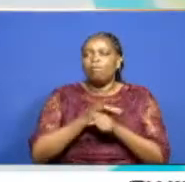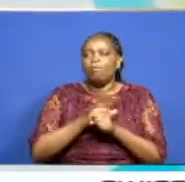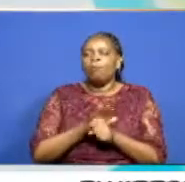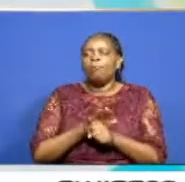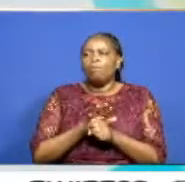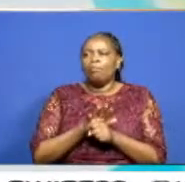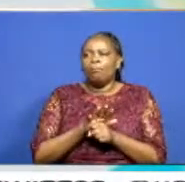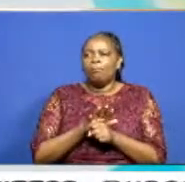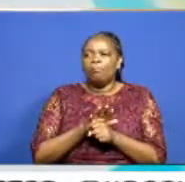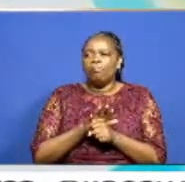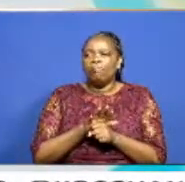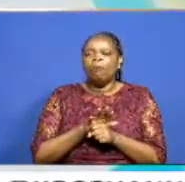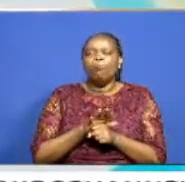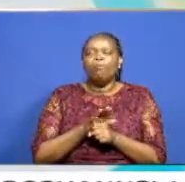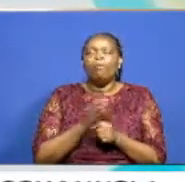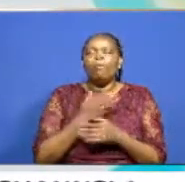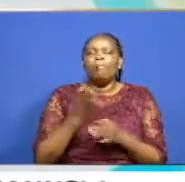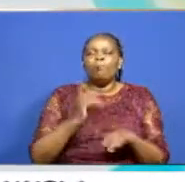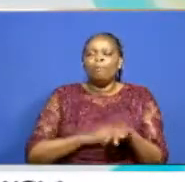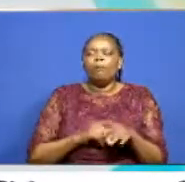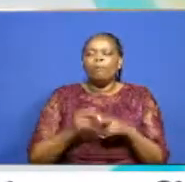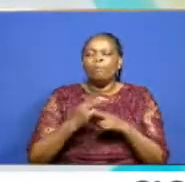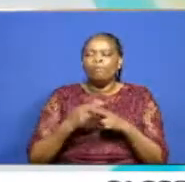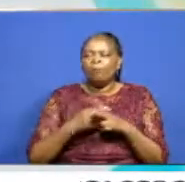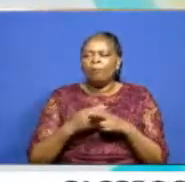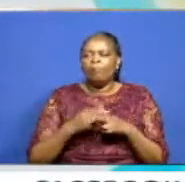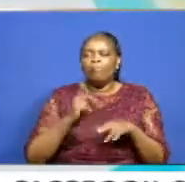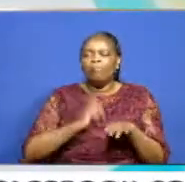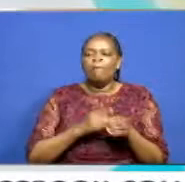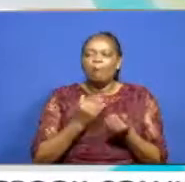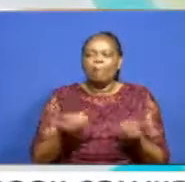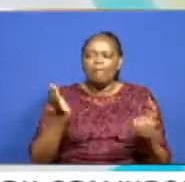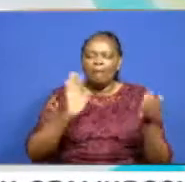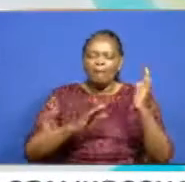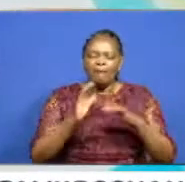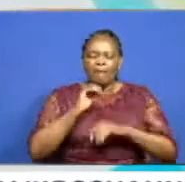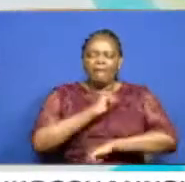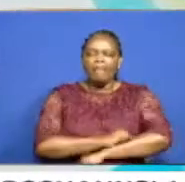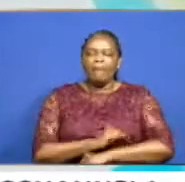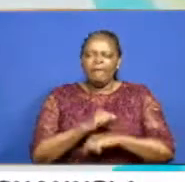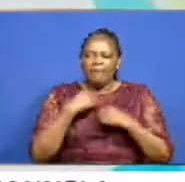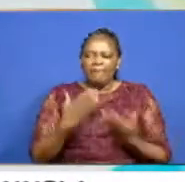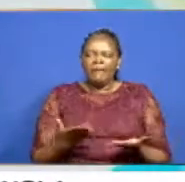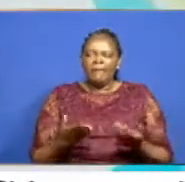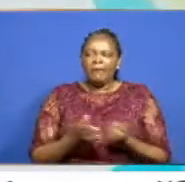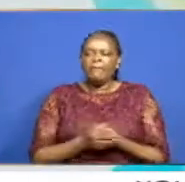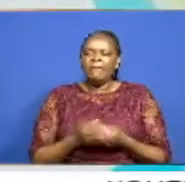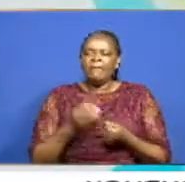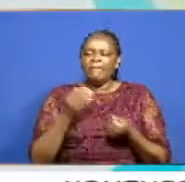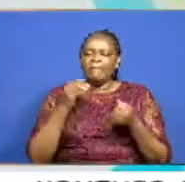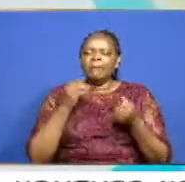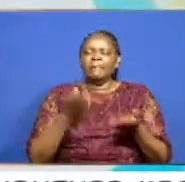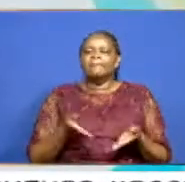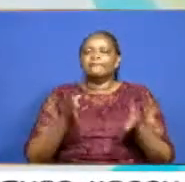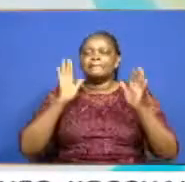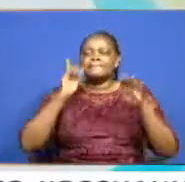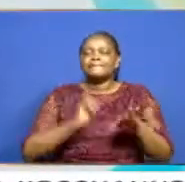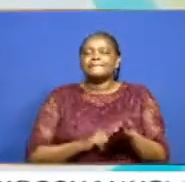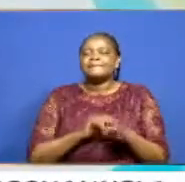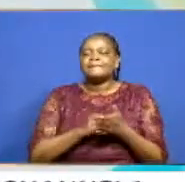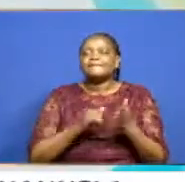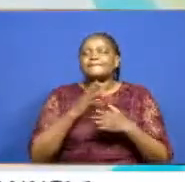soon. So when the children go back to school, how are they going to go back to school? It is high time that all the stakeholders